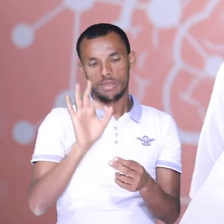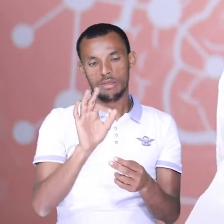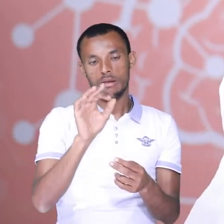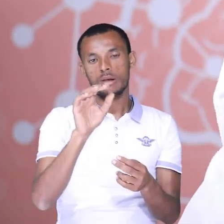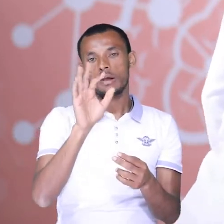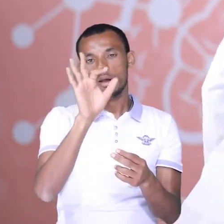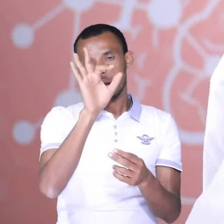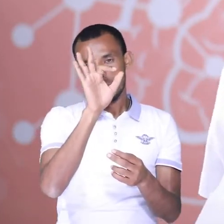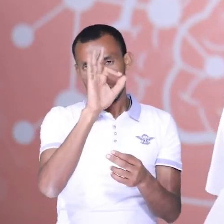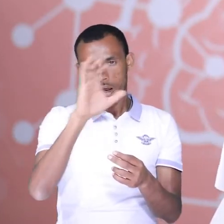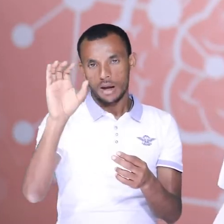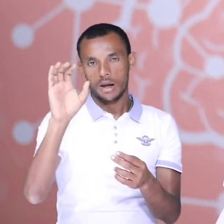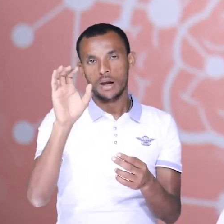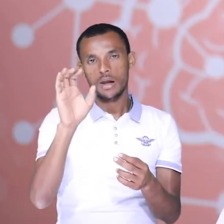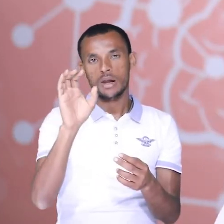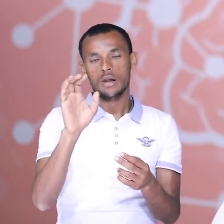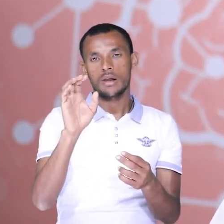925 and